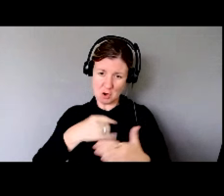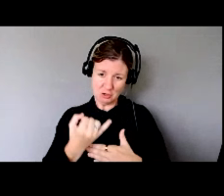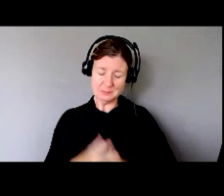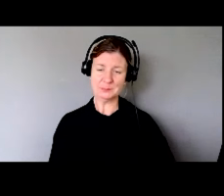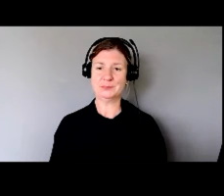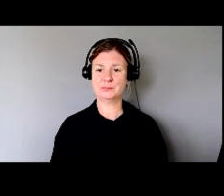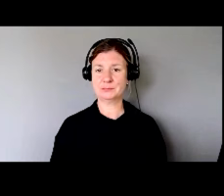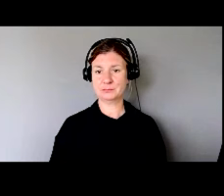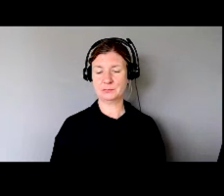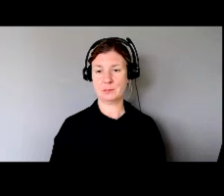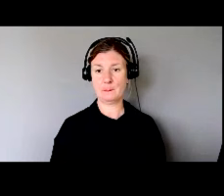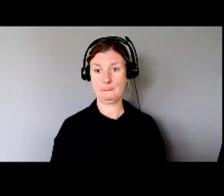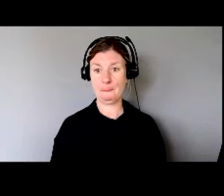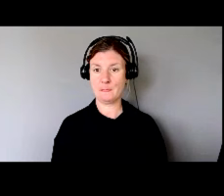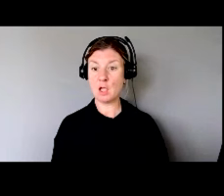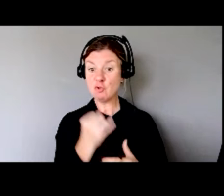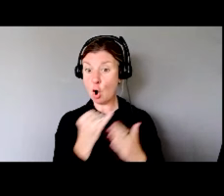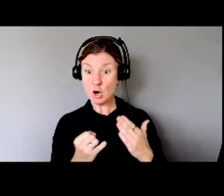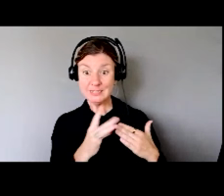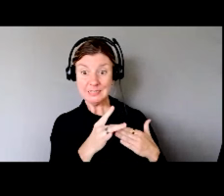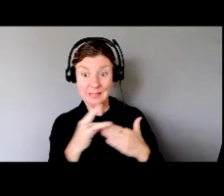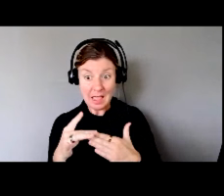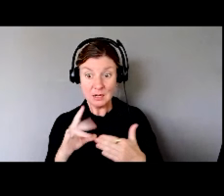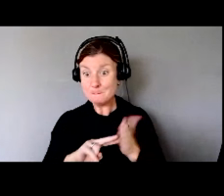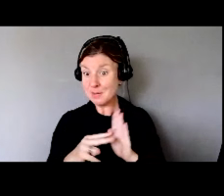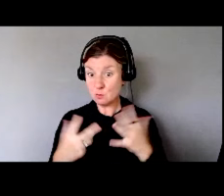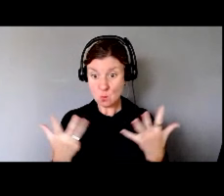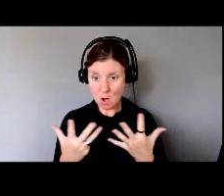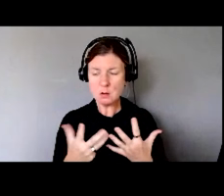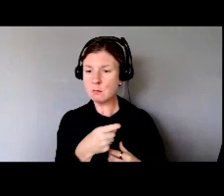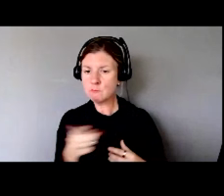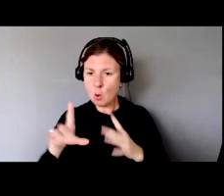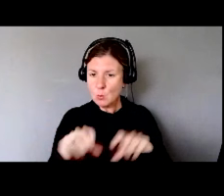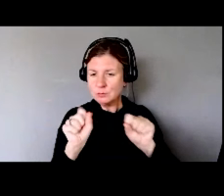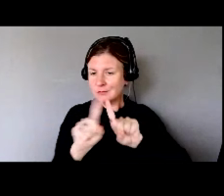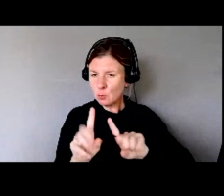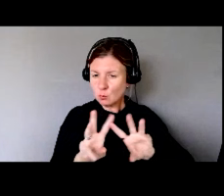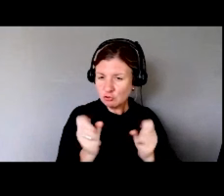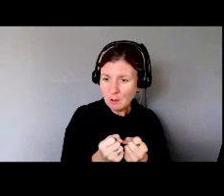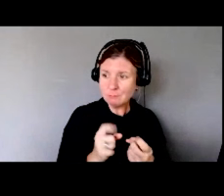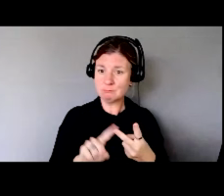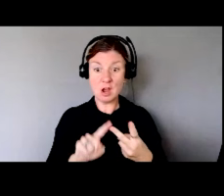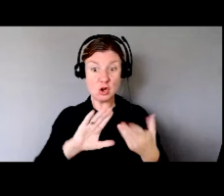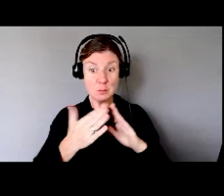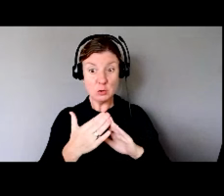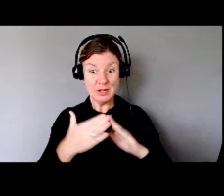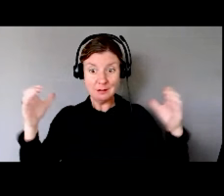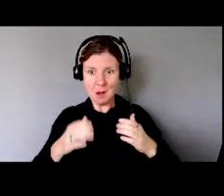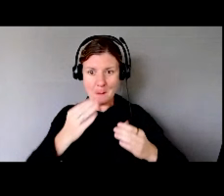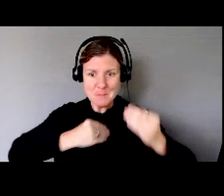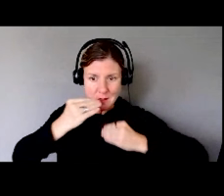Artist-led community engagement can include artist-hosted workshops, community meals, video